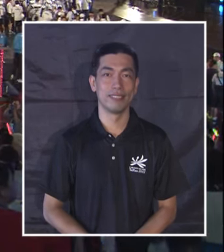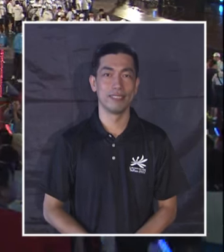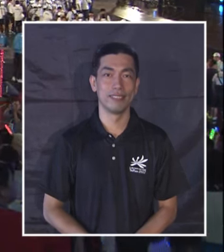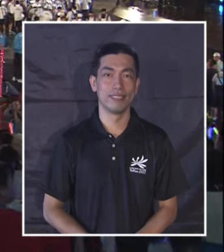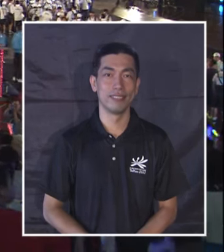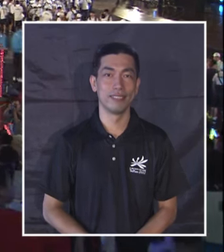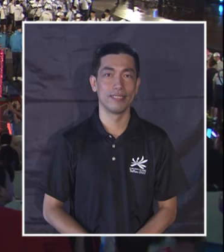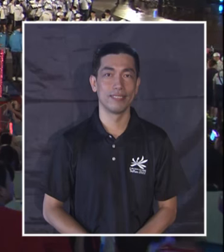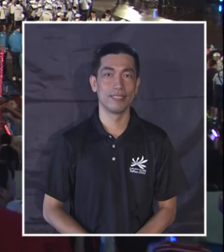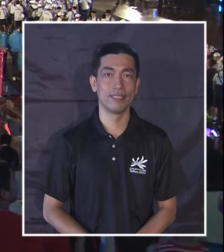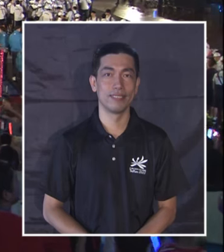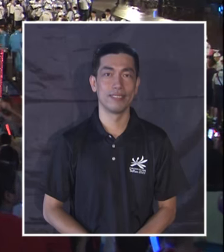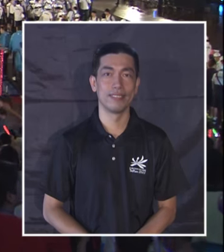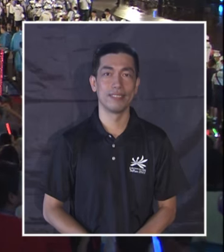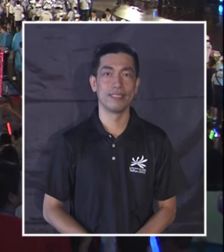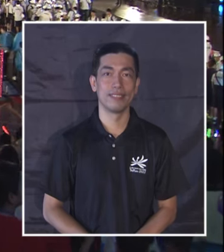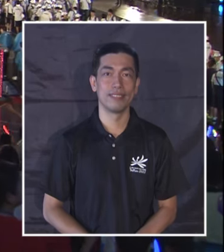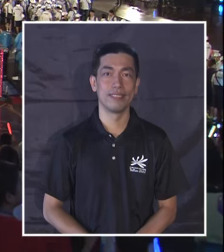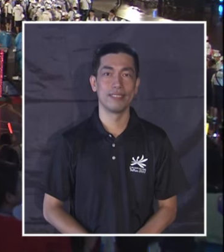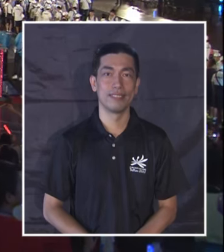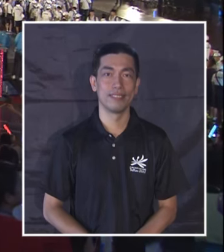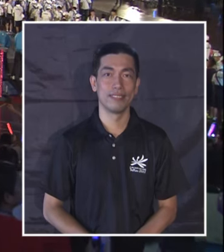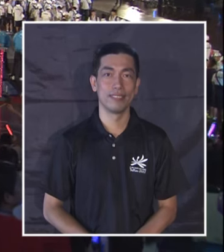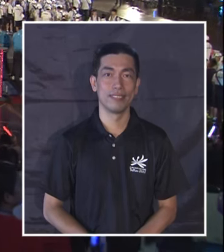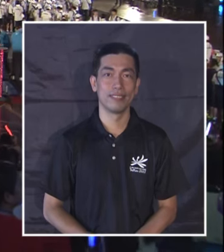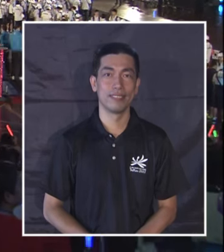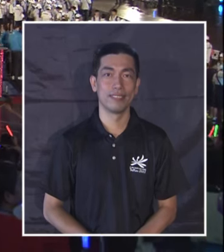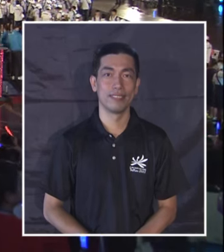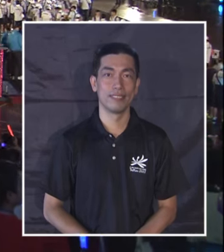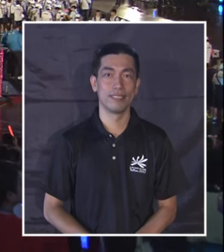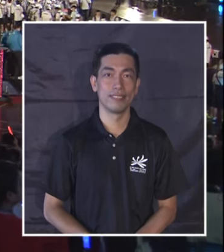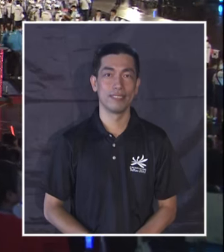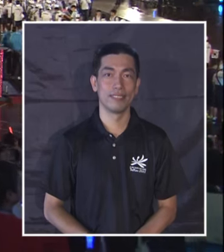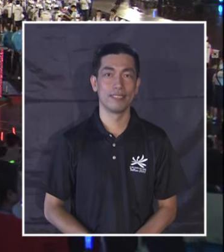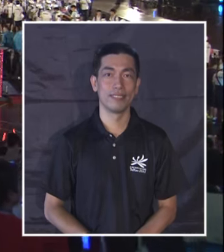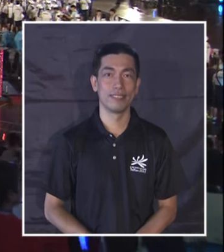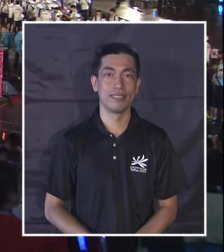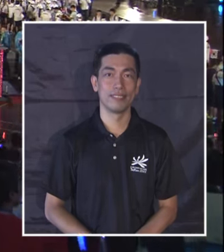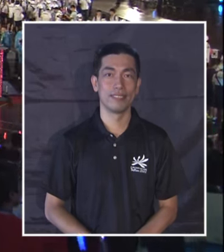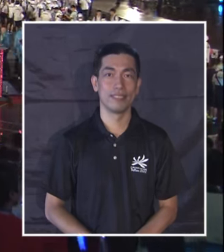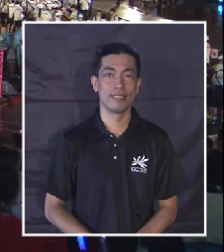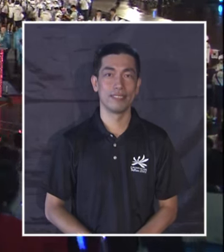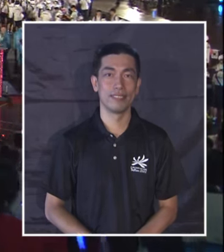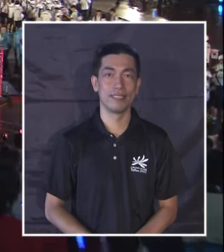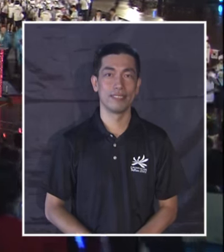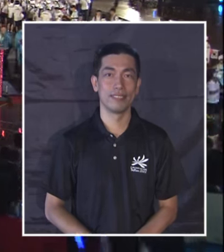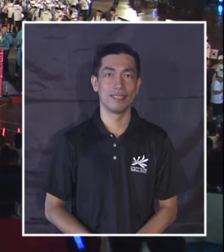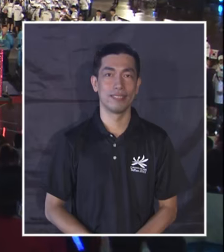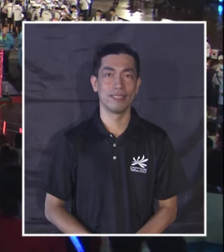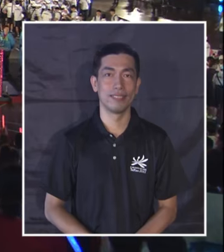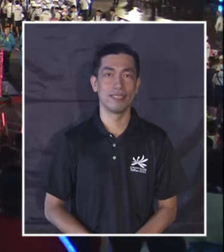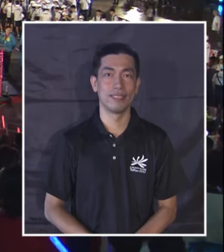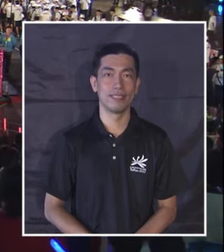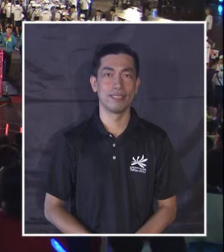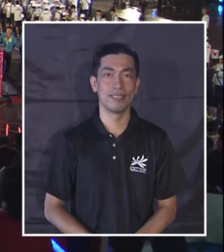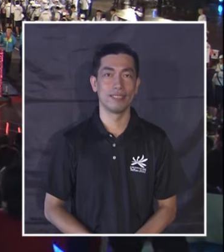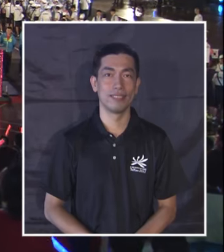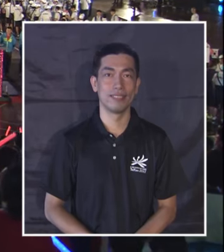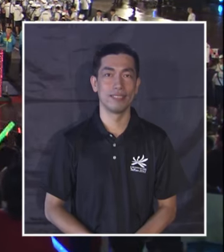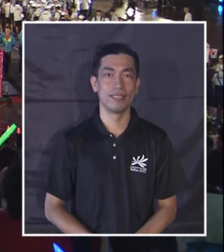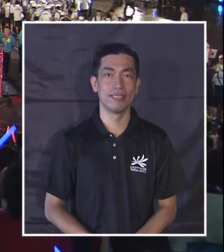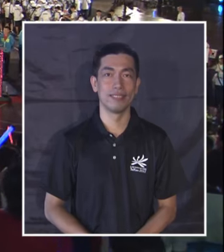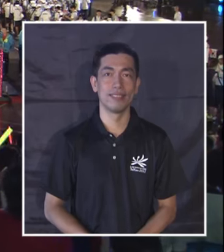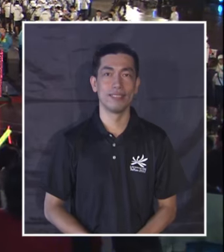ceremony to its climax. Although some deaf athletes cannot hear, but we still like to invite you